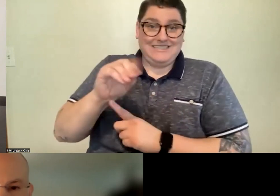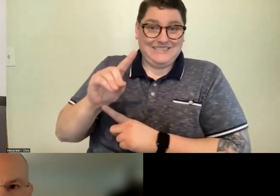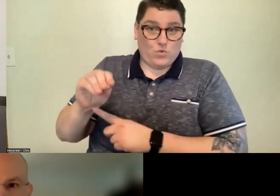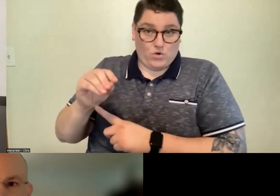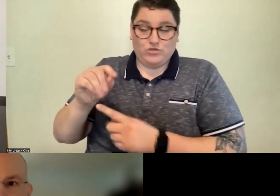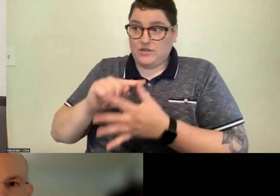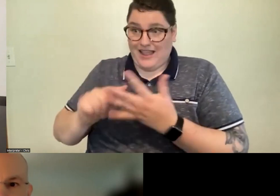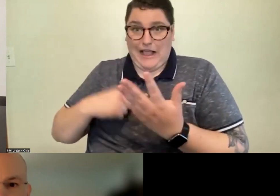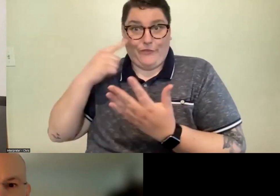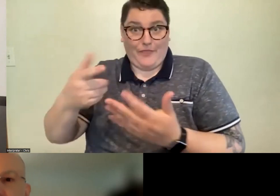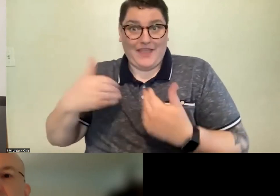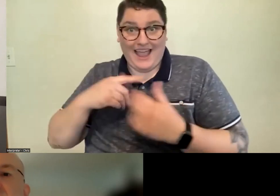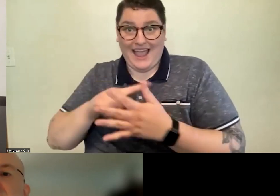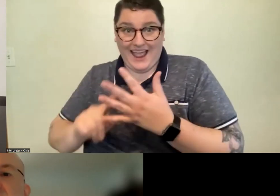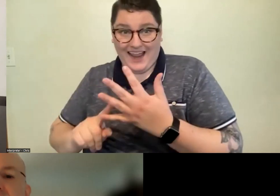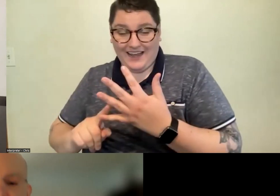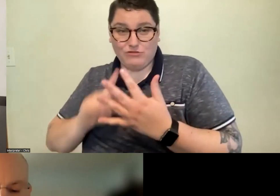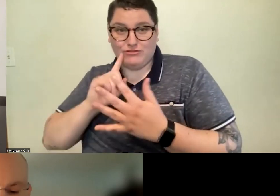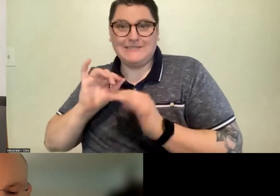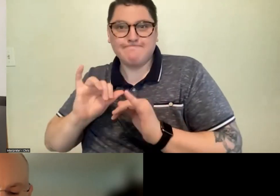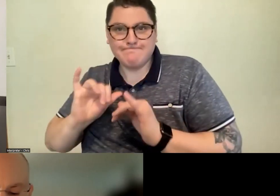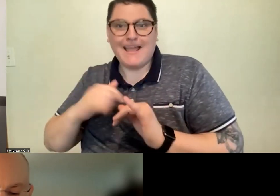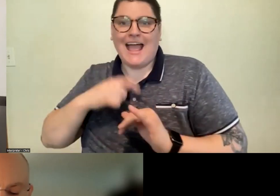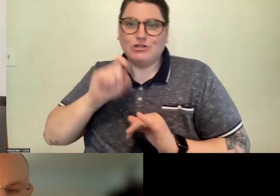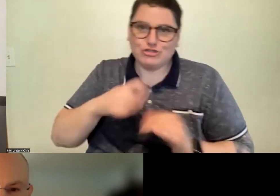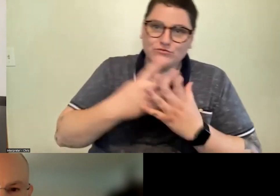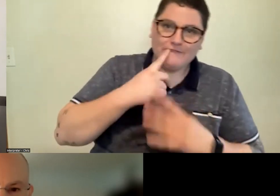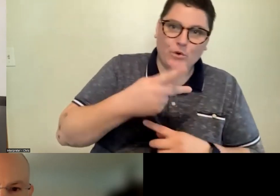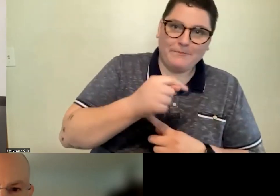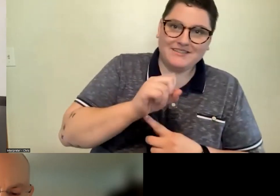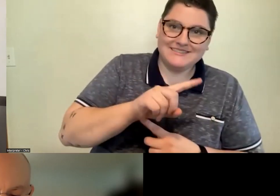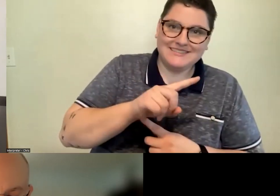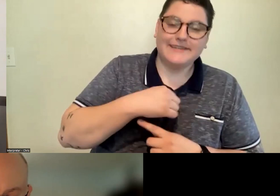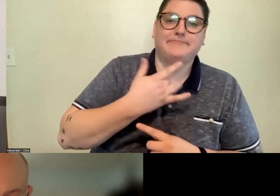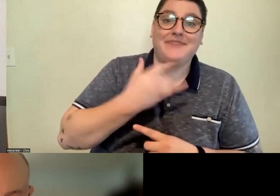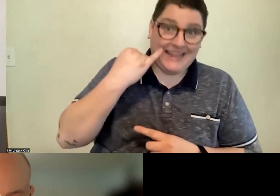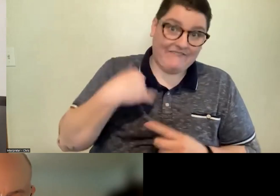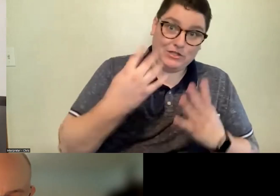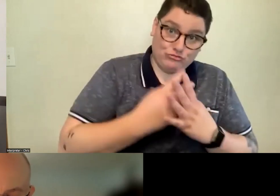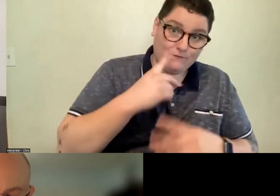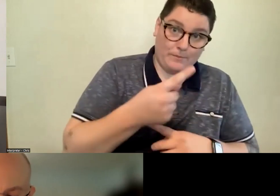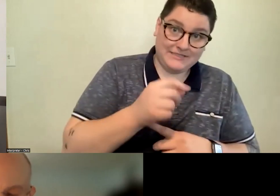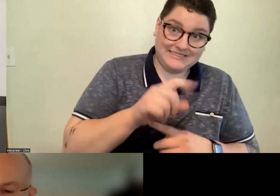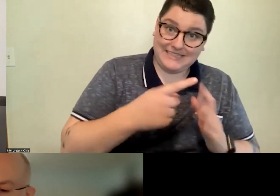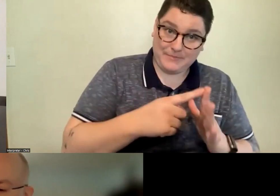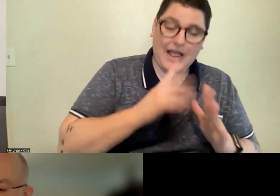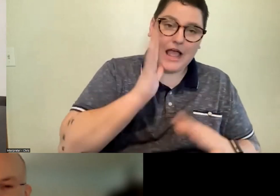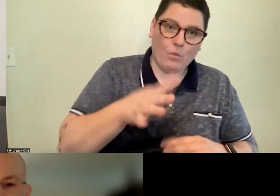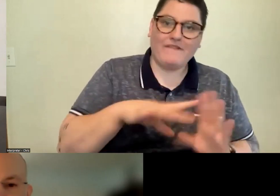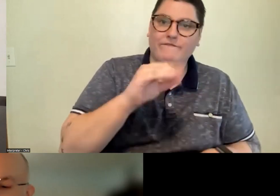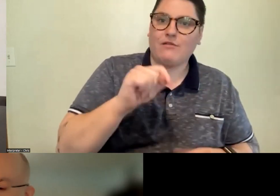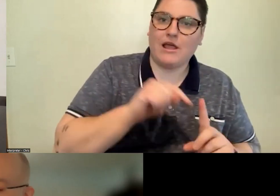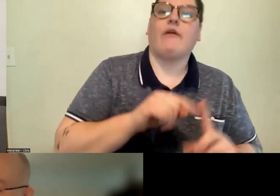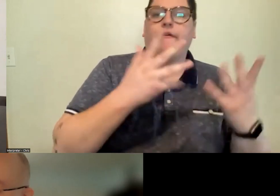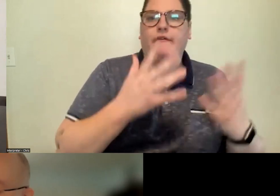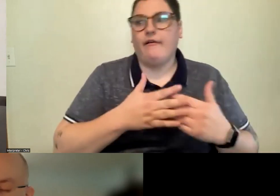had, where I did not do the appropriate screening, only to find out that I was on the wrong foot and